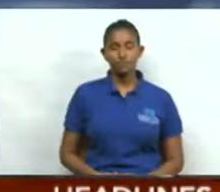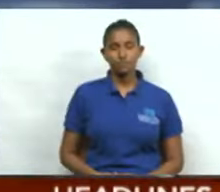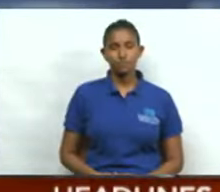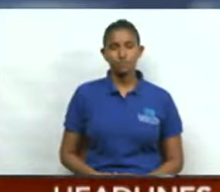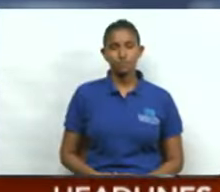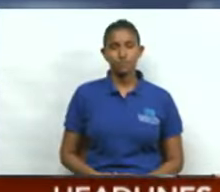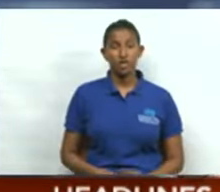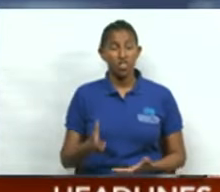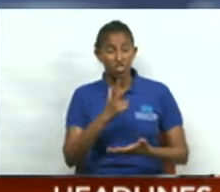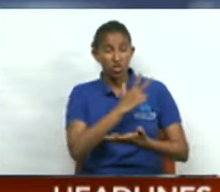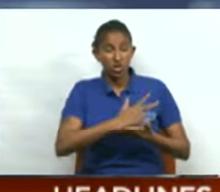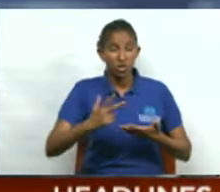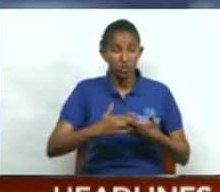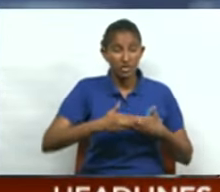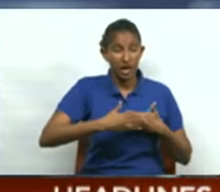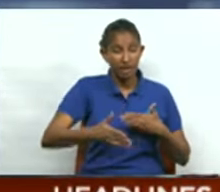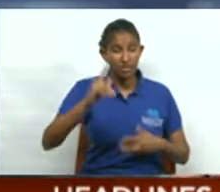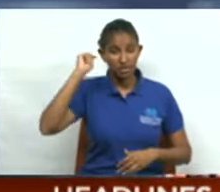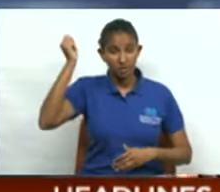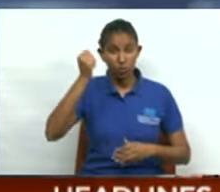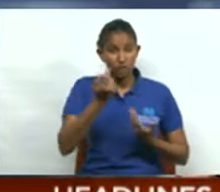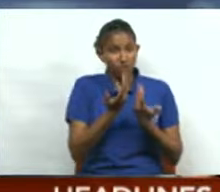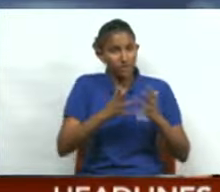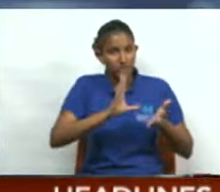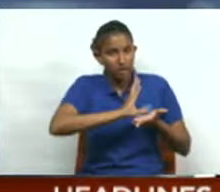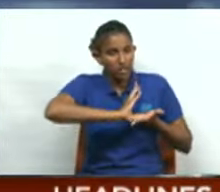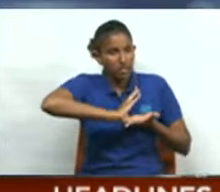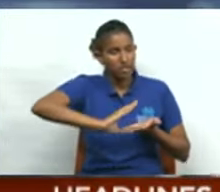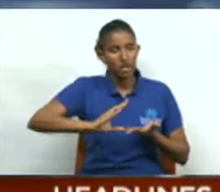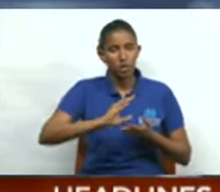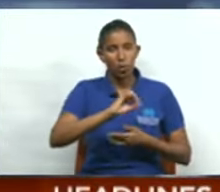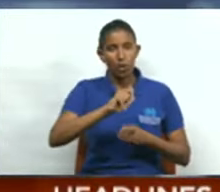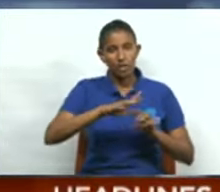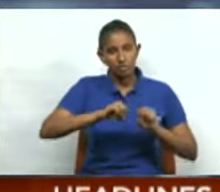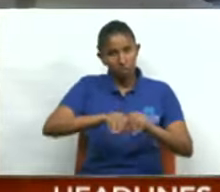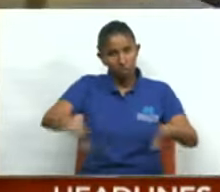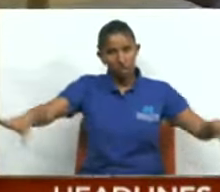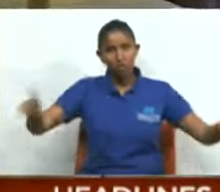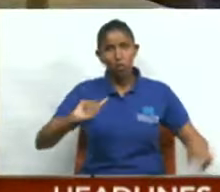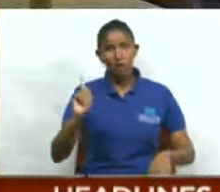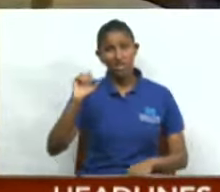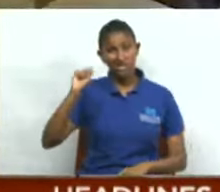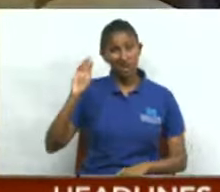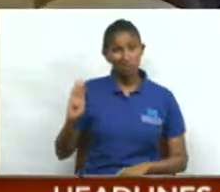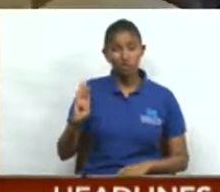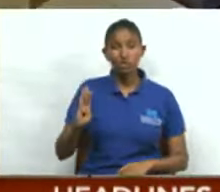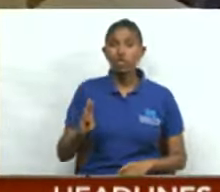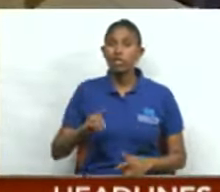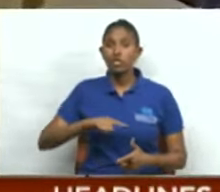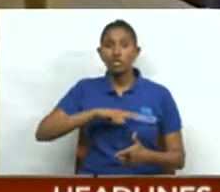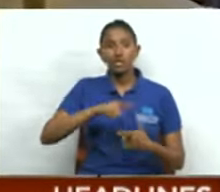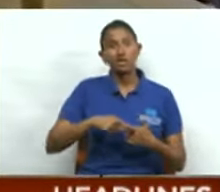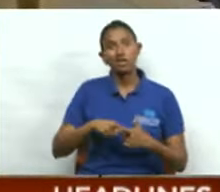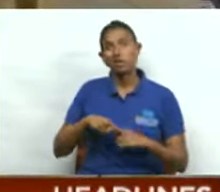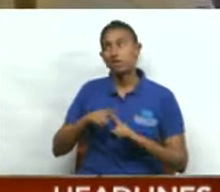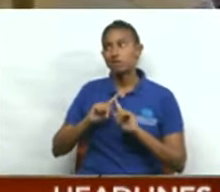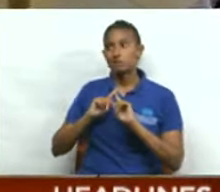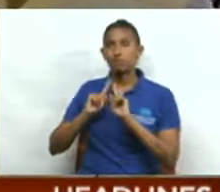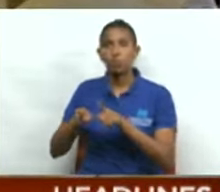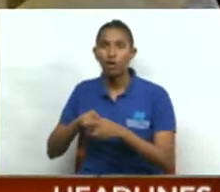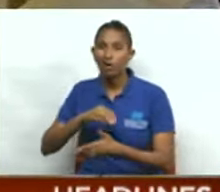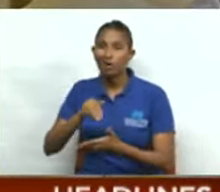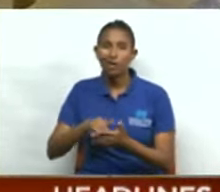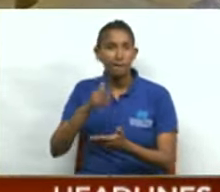3 weeks after Tobago cleaned up the oil spill along the shore in Scarborough, authorities were forced to return to the area today after a layer of bunker